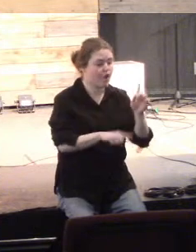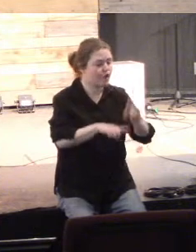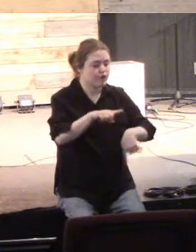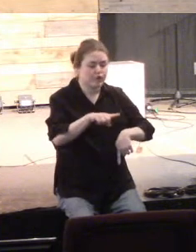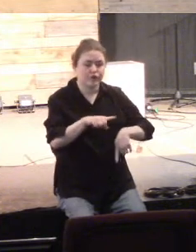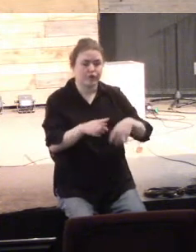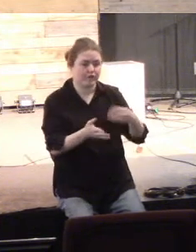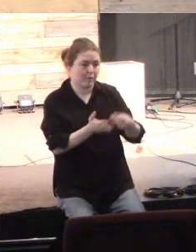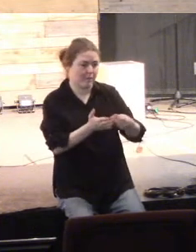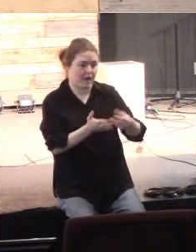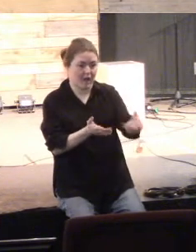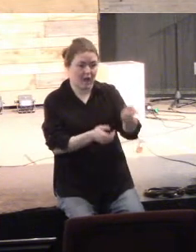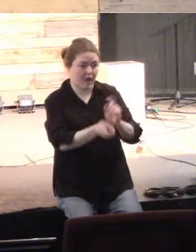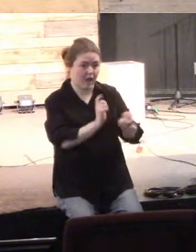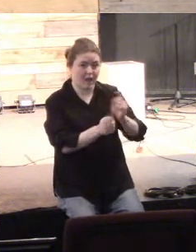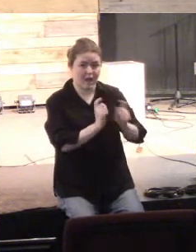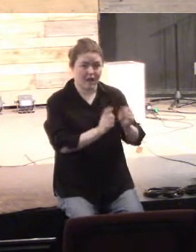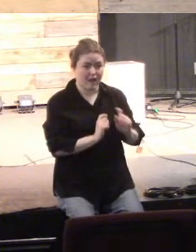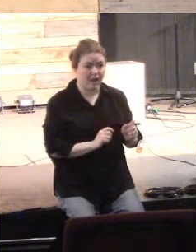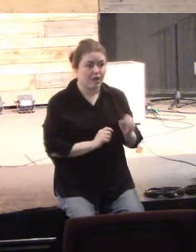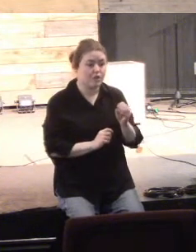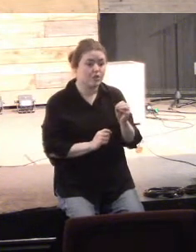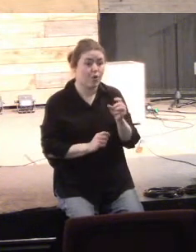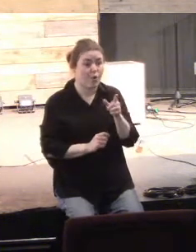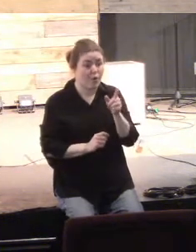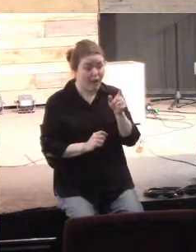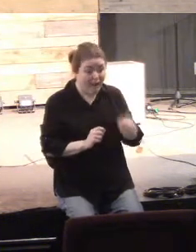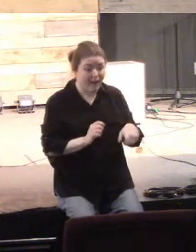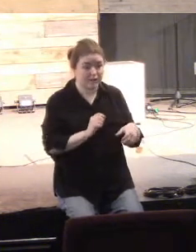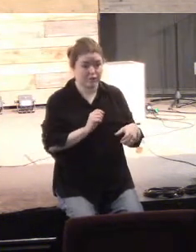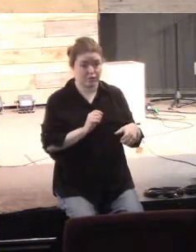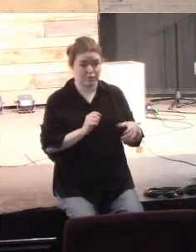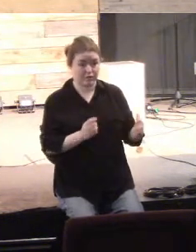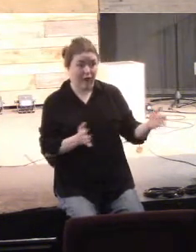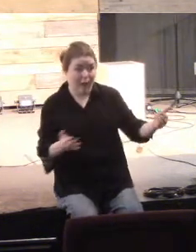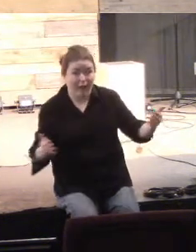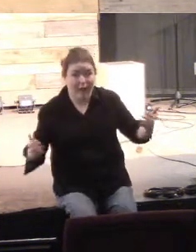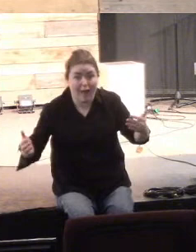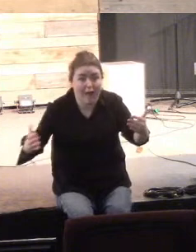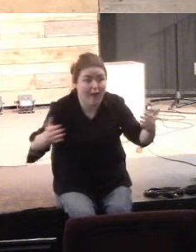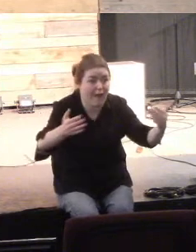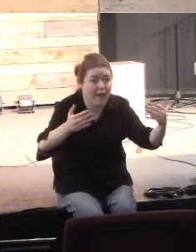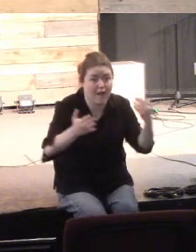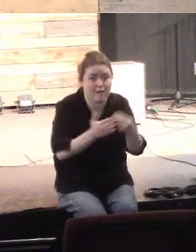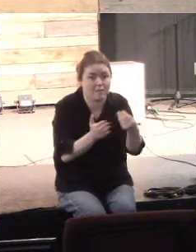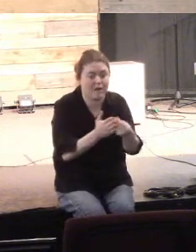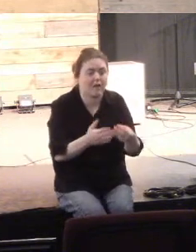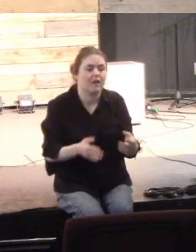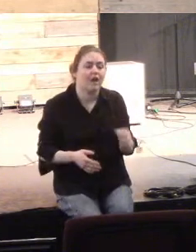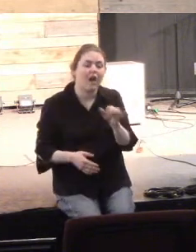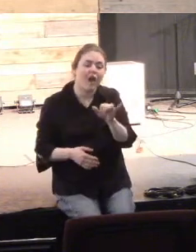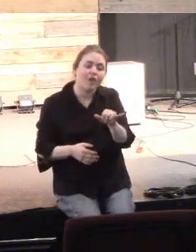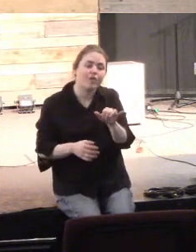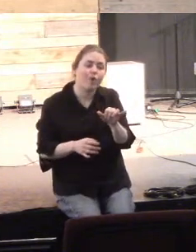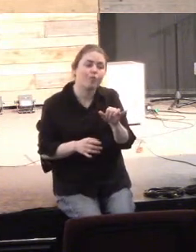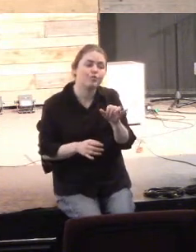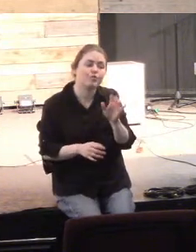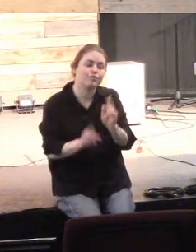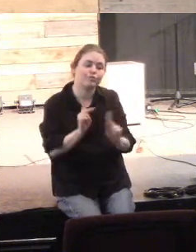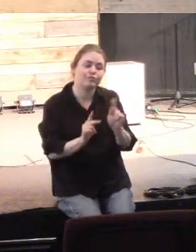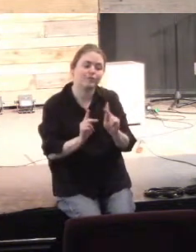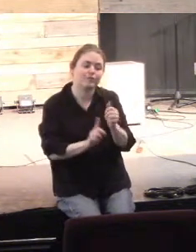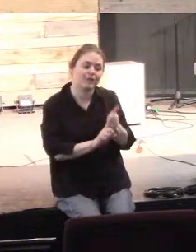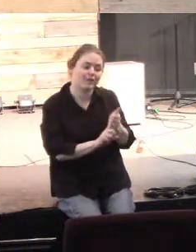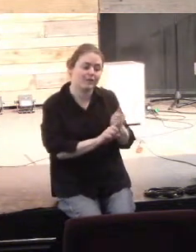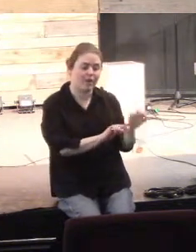Moses law. And so they actually had to go out and solicit it. And these teachers of the law were actually equivalent to what we would call today lawyers because they